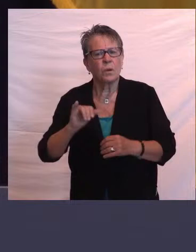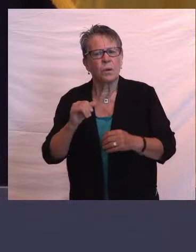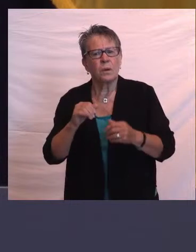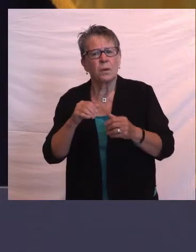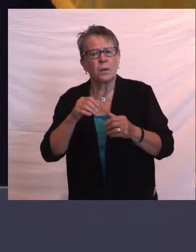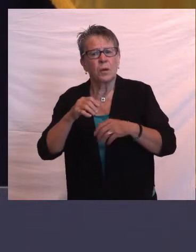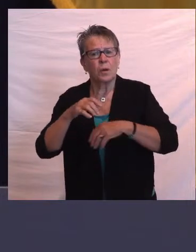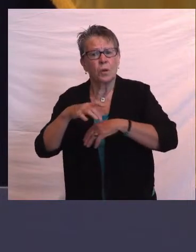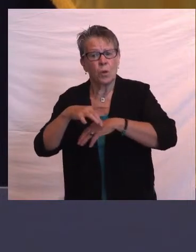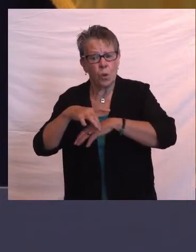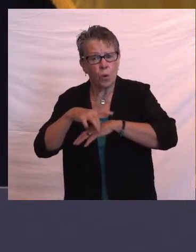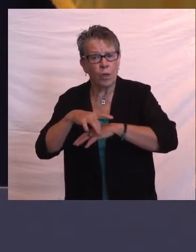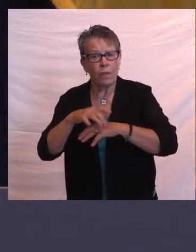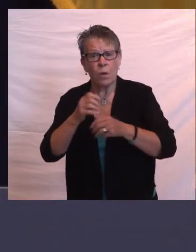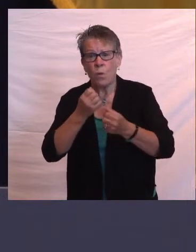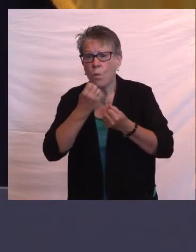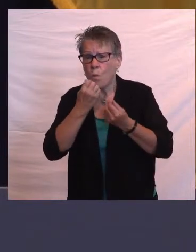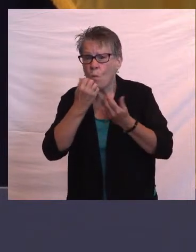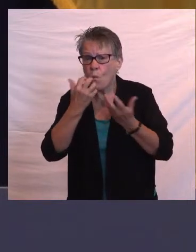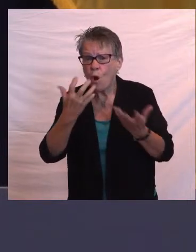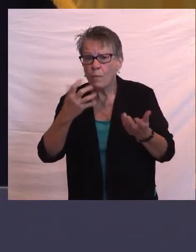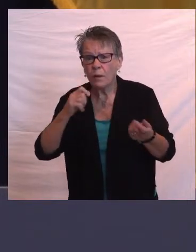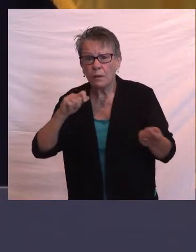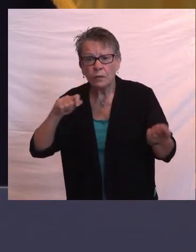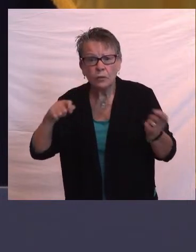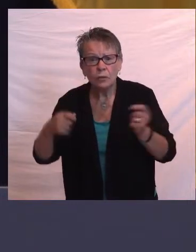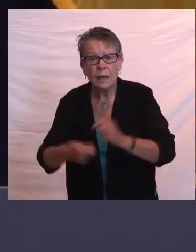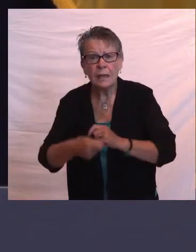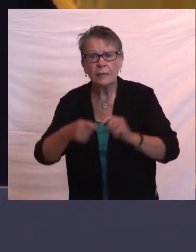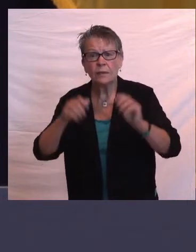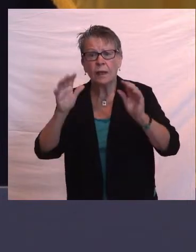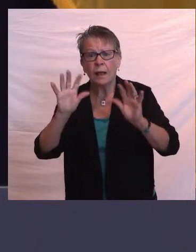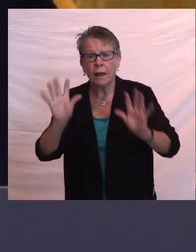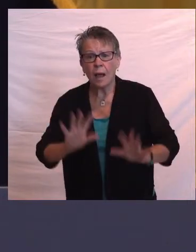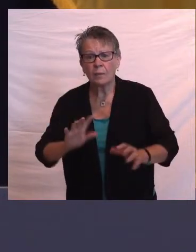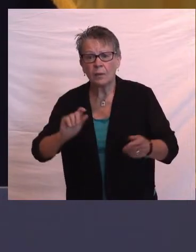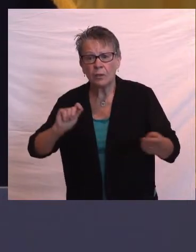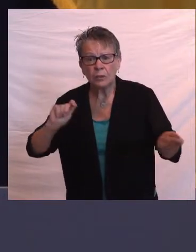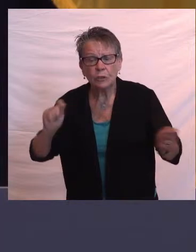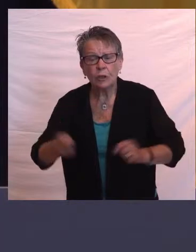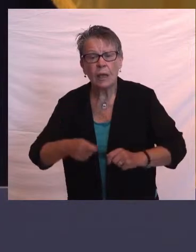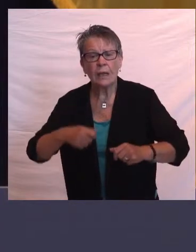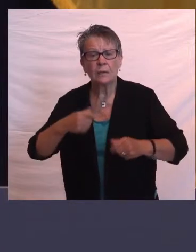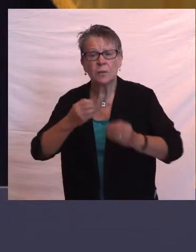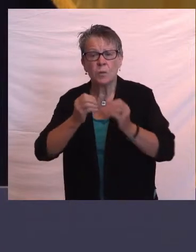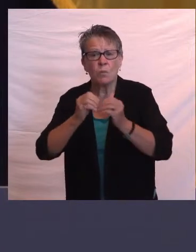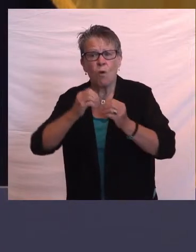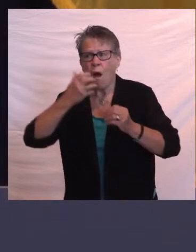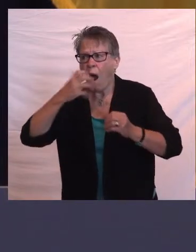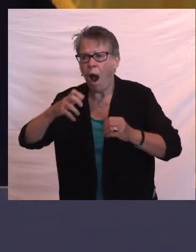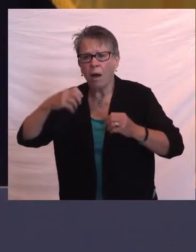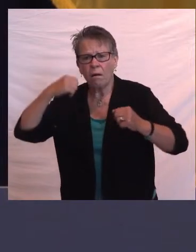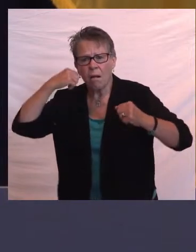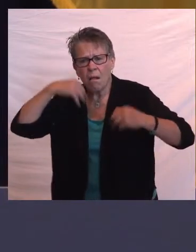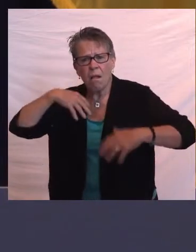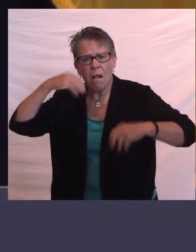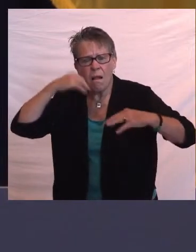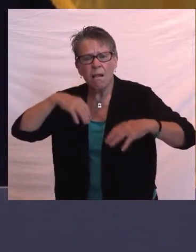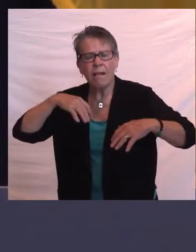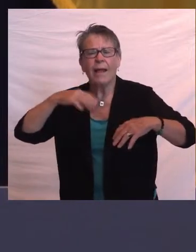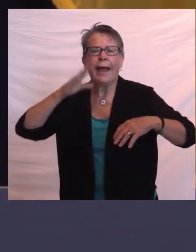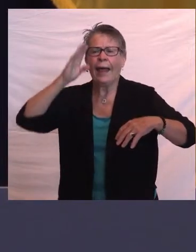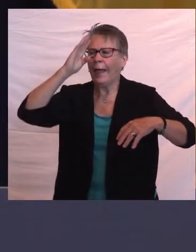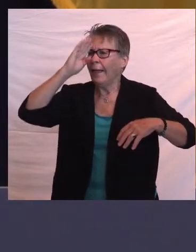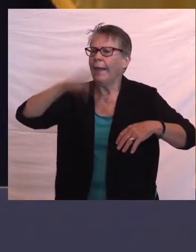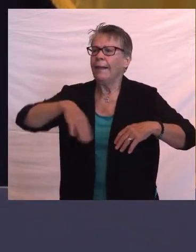change, a 100-degree day with 100% humidity. So let's put those carve-outs. This is